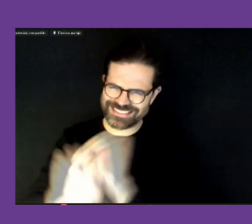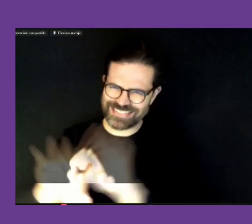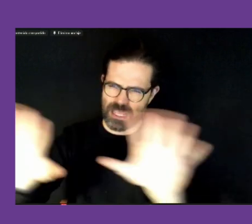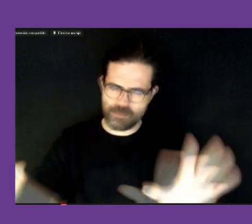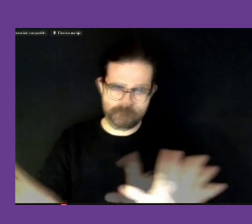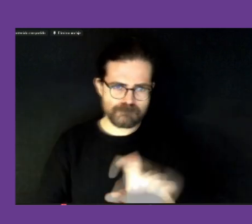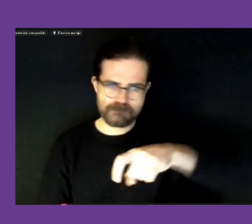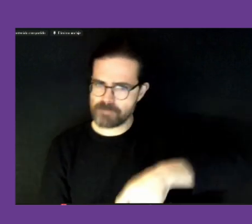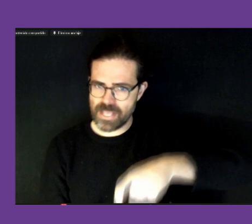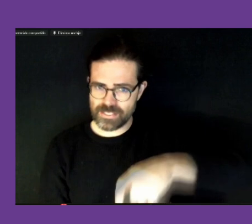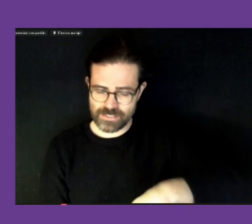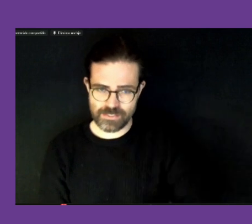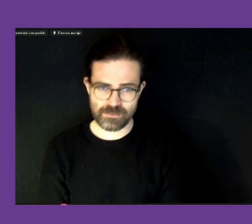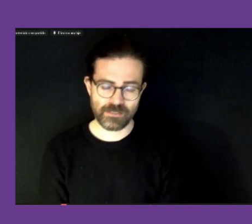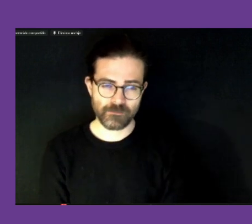that